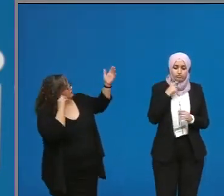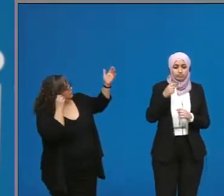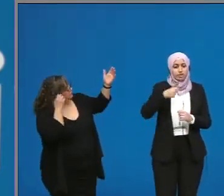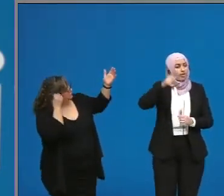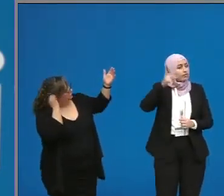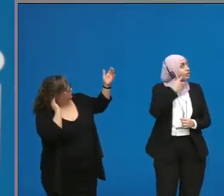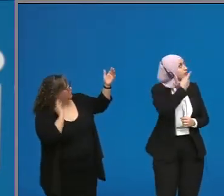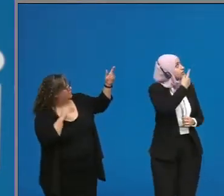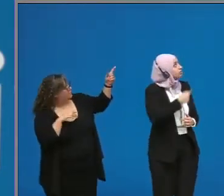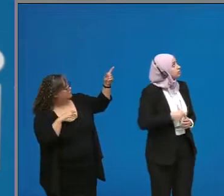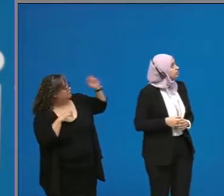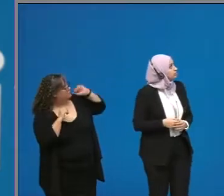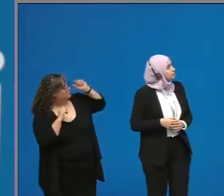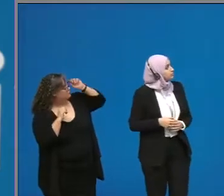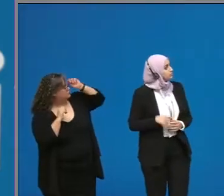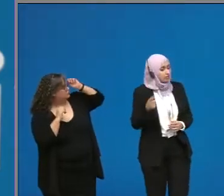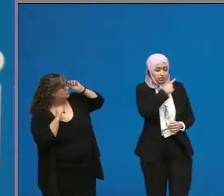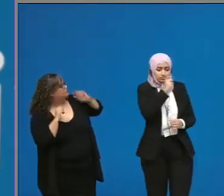me just get to it.